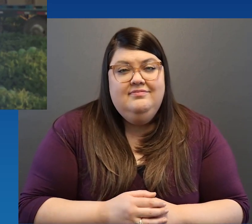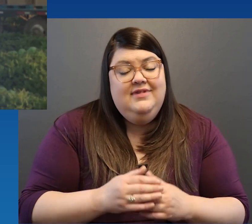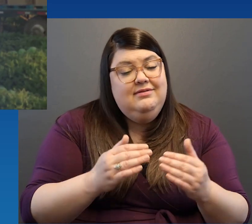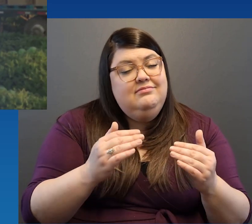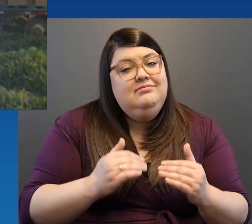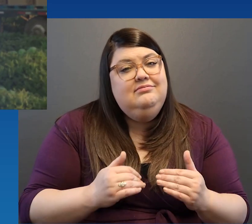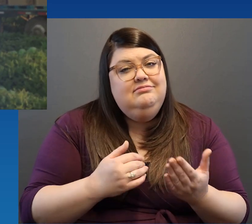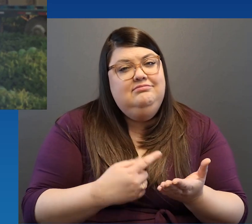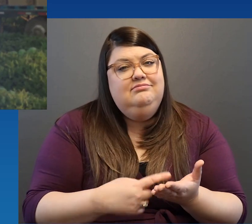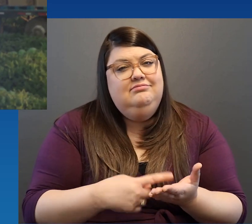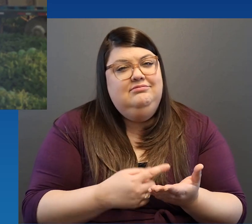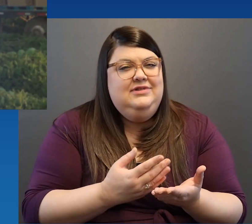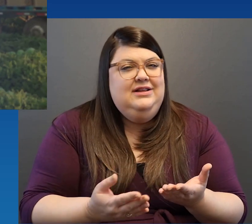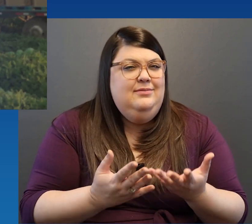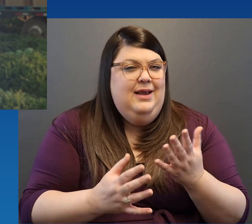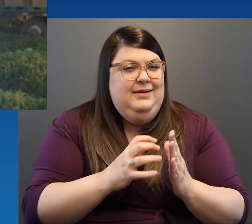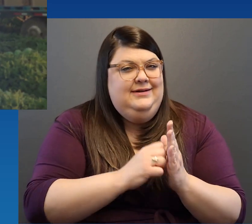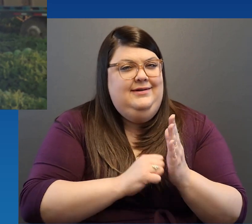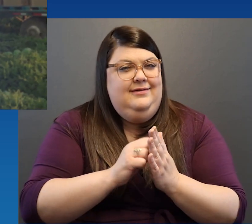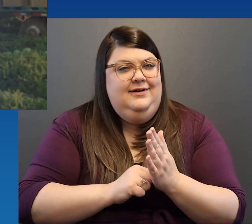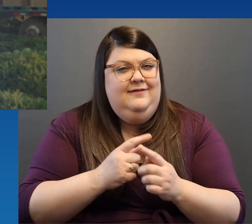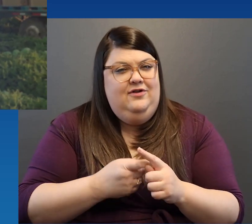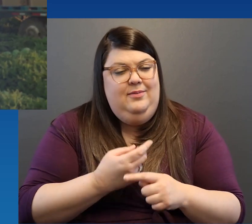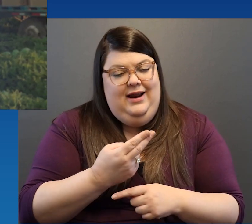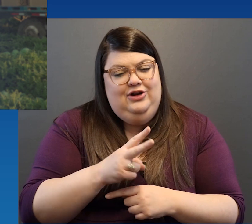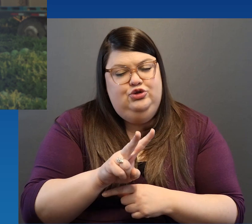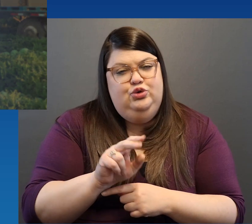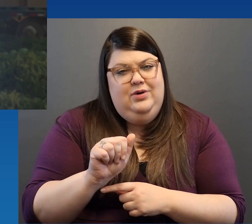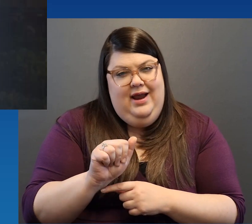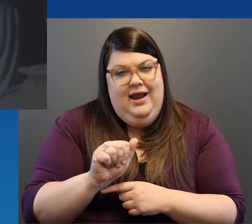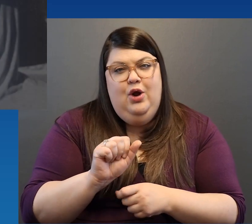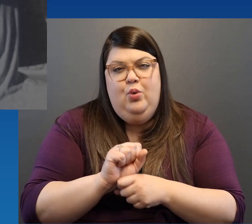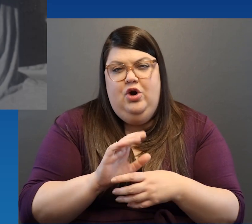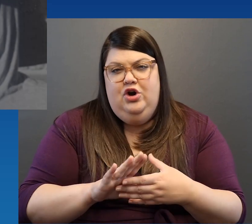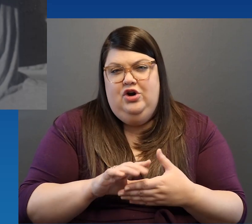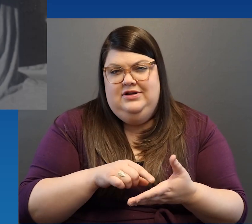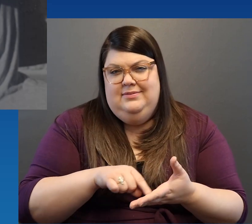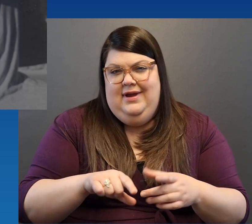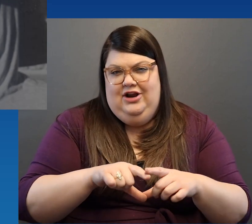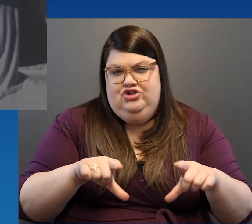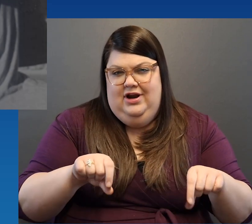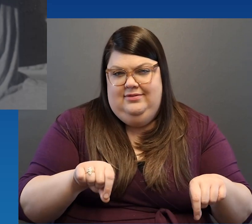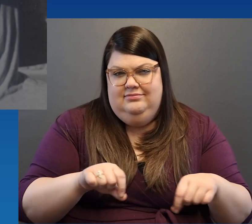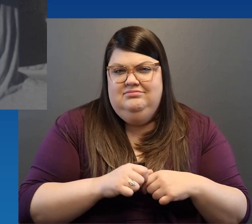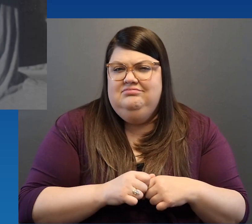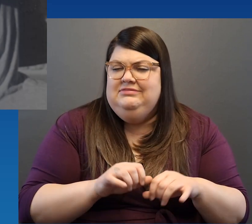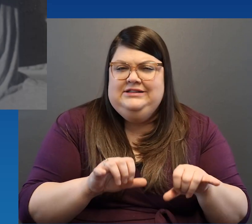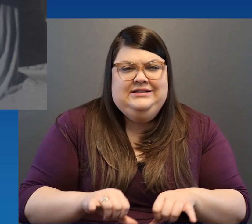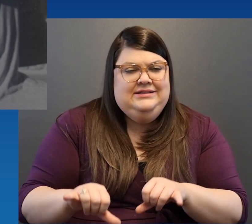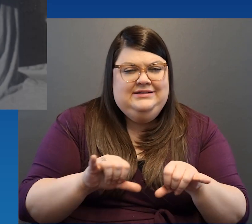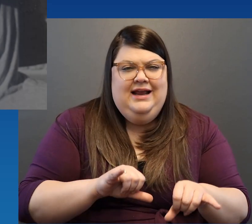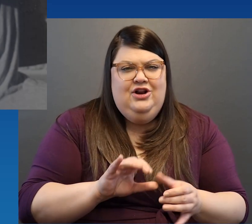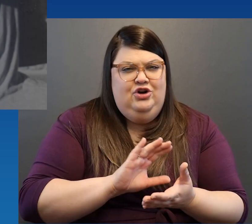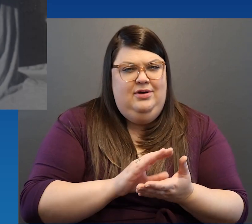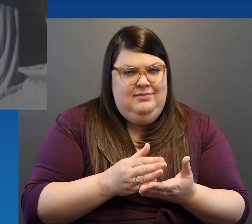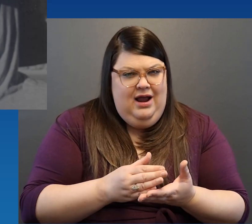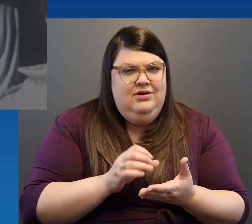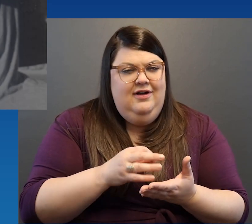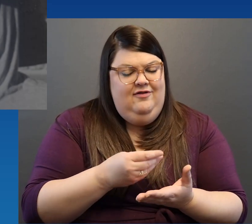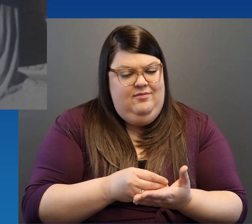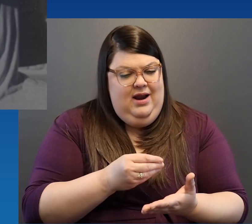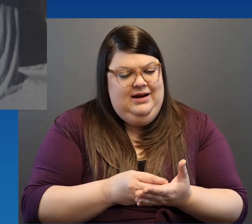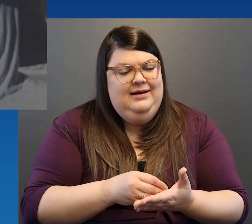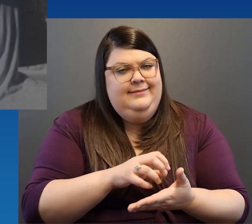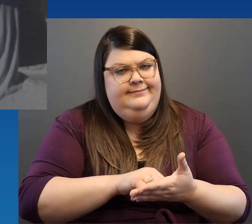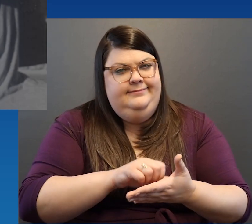Next, let's cover things that may be deducted from an H-2A worker's paycheck. Deductions are standard amounts of money taken out of a paycheck